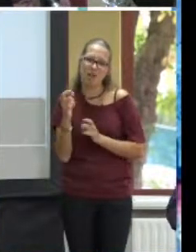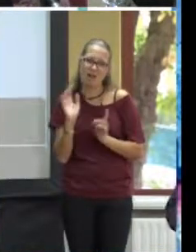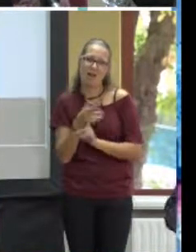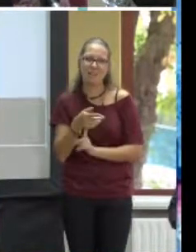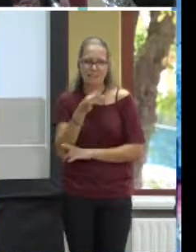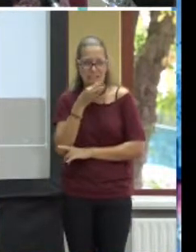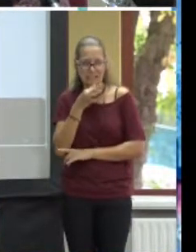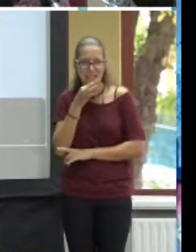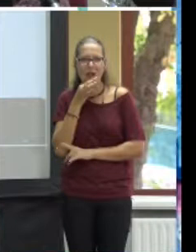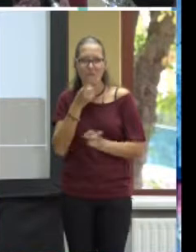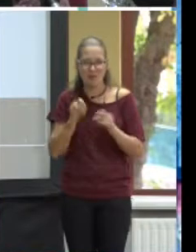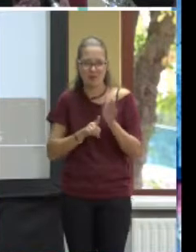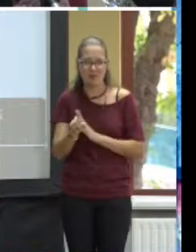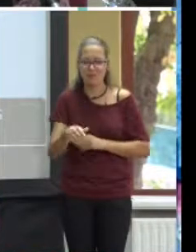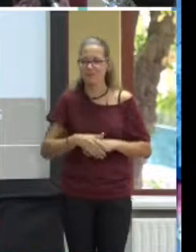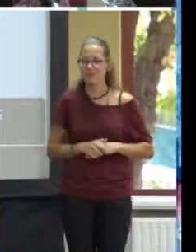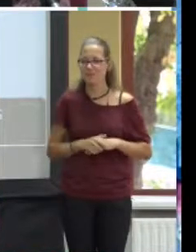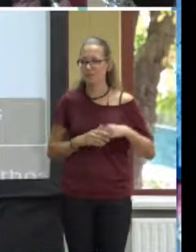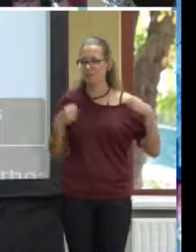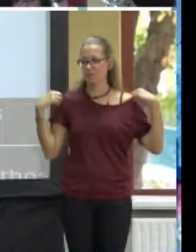ideas that we're still developing.